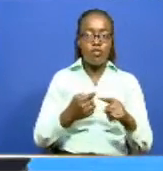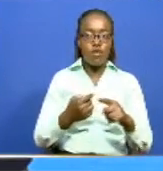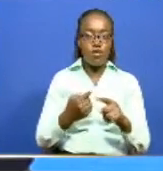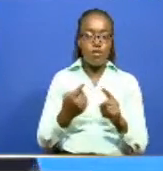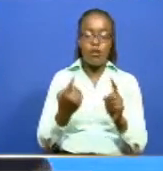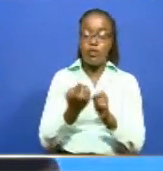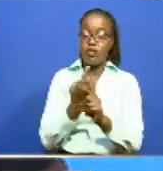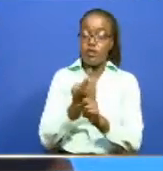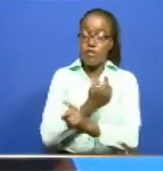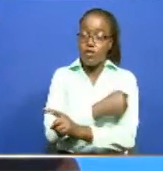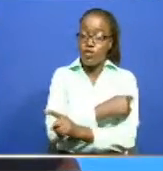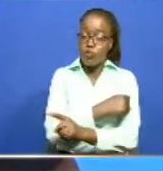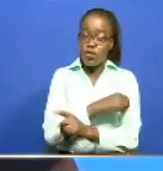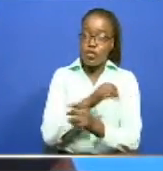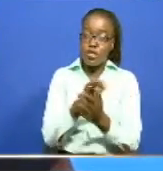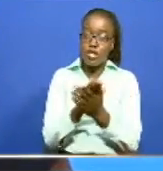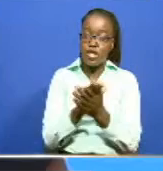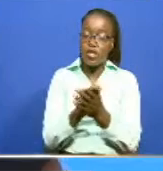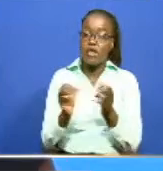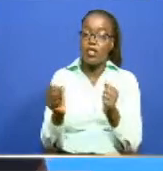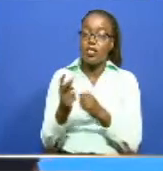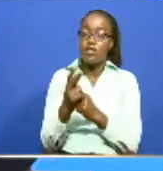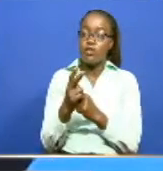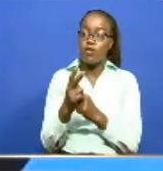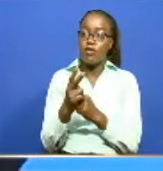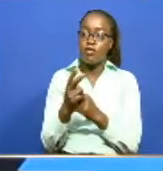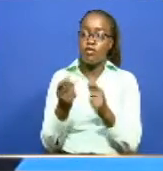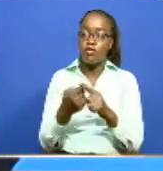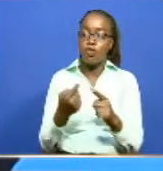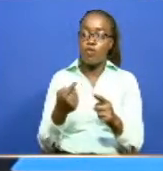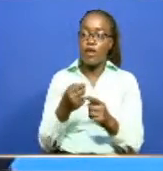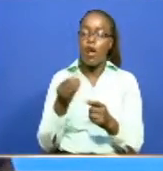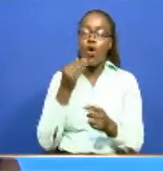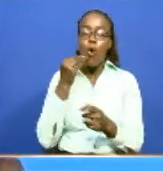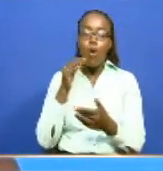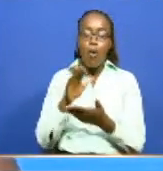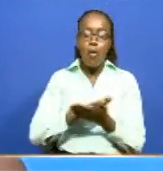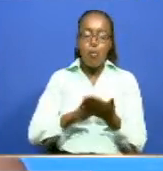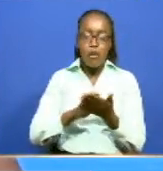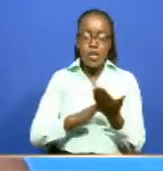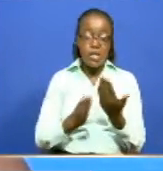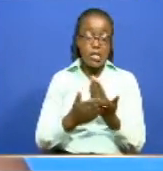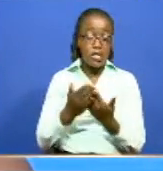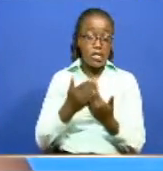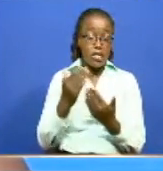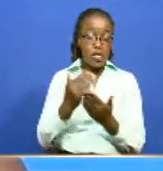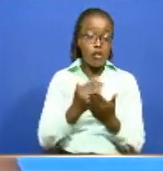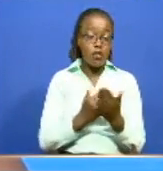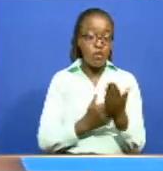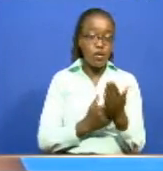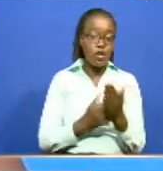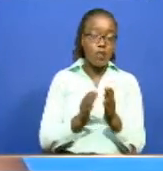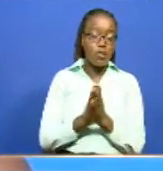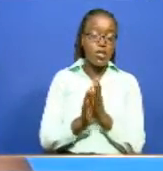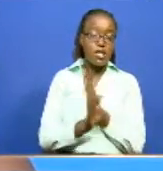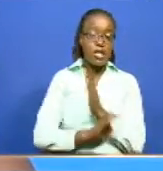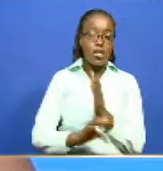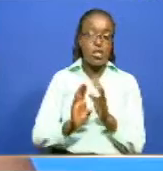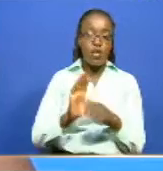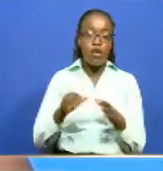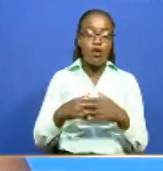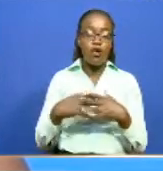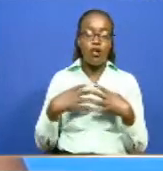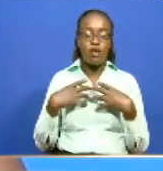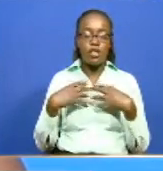various hospitals, whereas 12 have been discharged from the home-based care program. And so as a country, our total recoveries stand